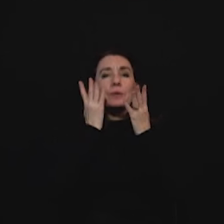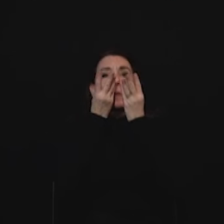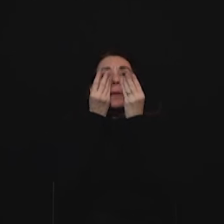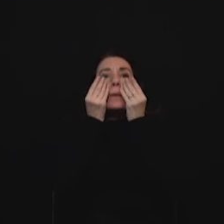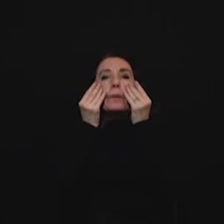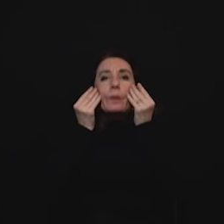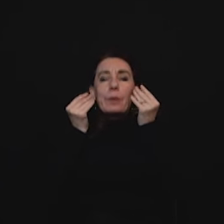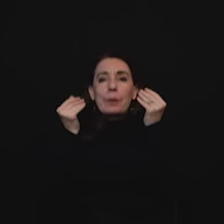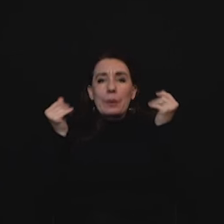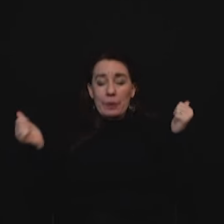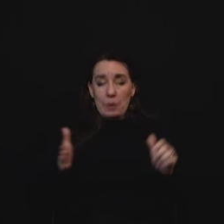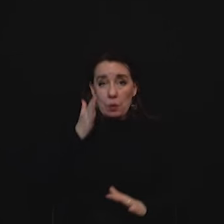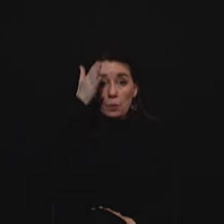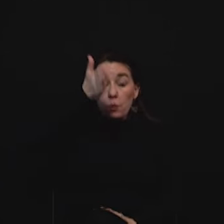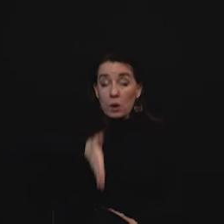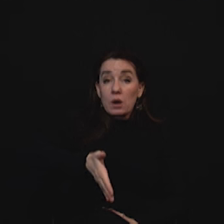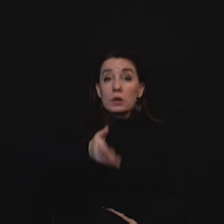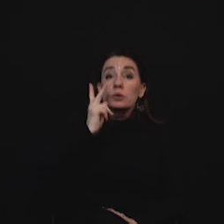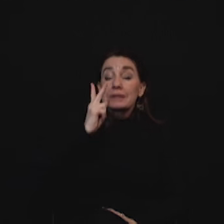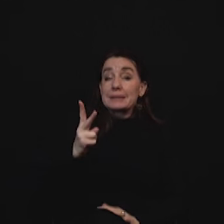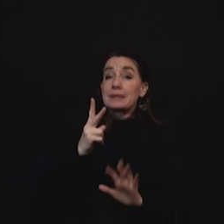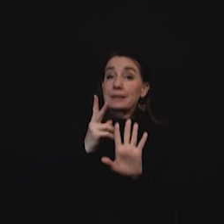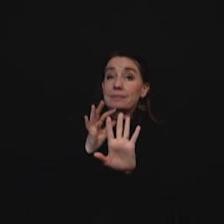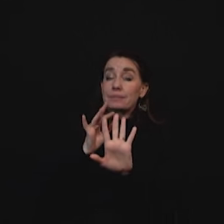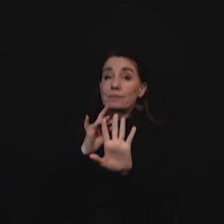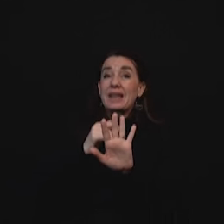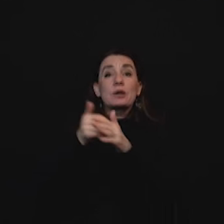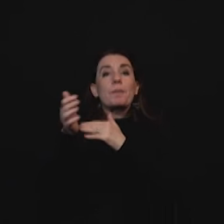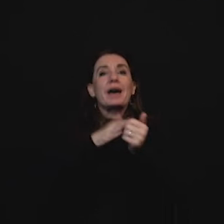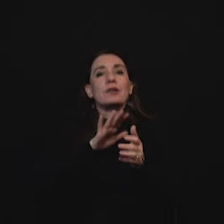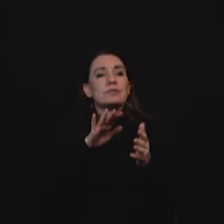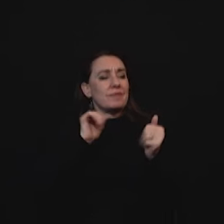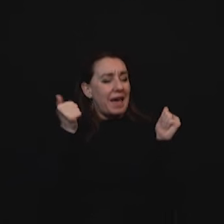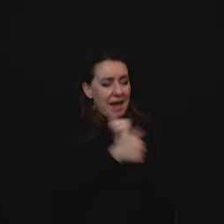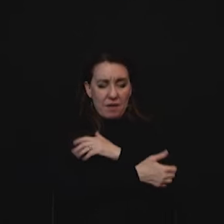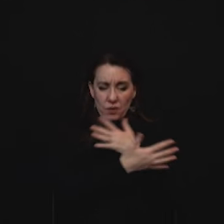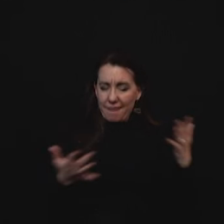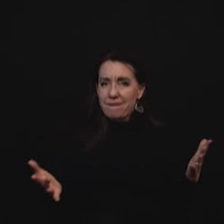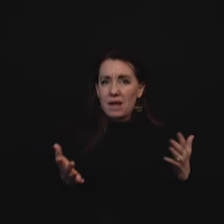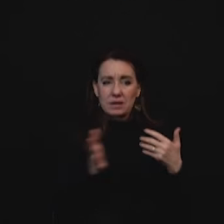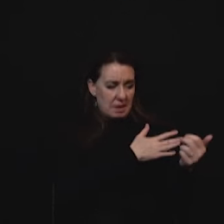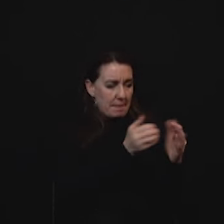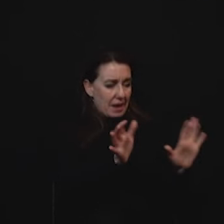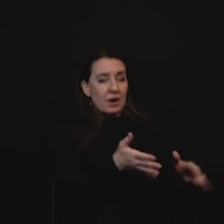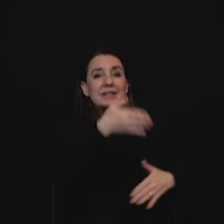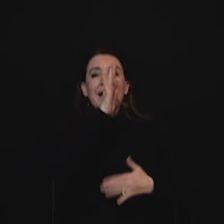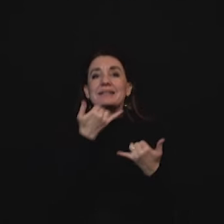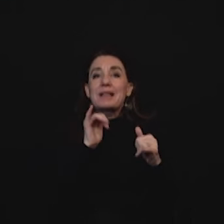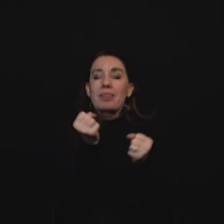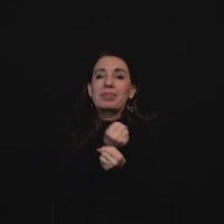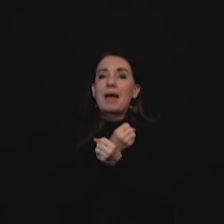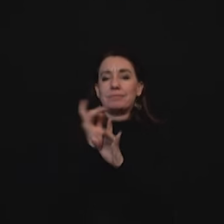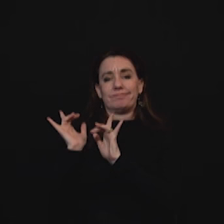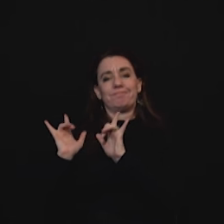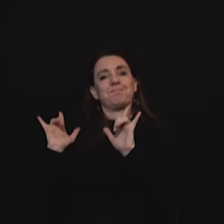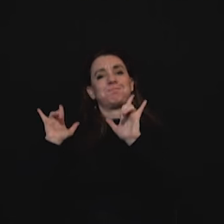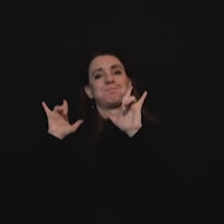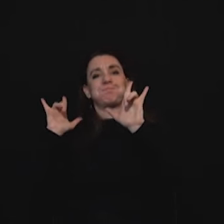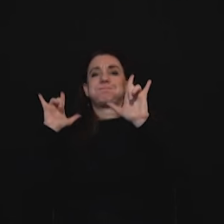eyes. You see, no matter what, in spite of everything, God would love his children with a never